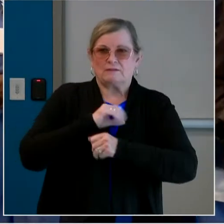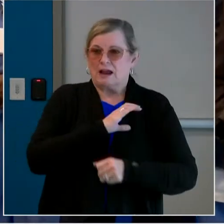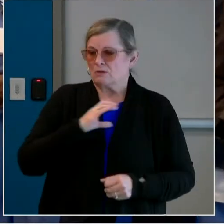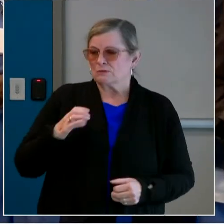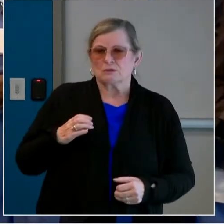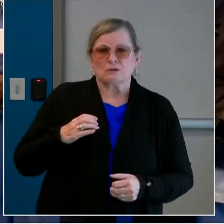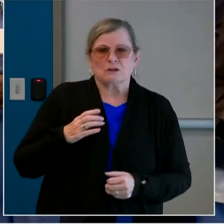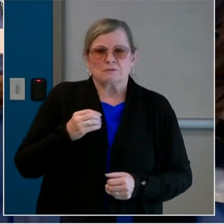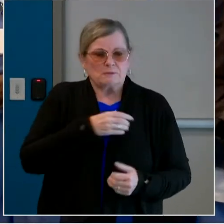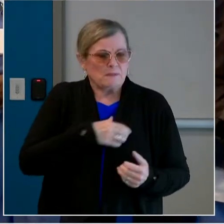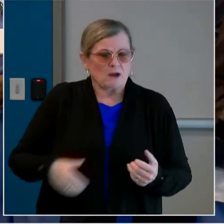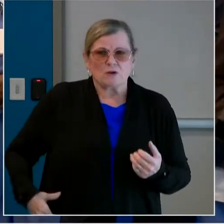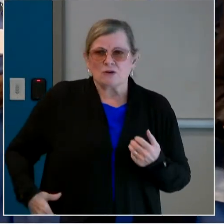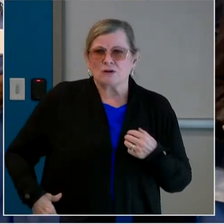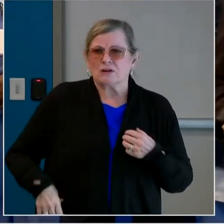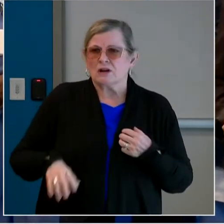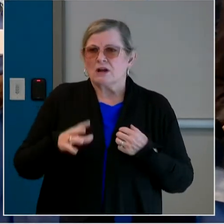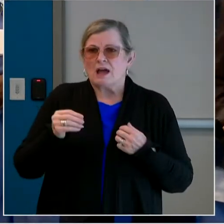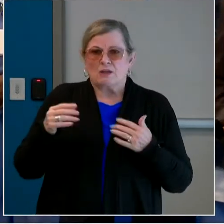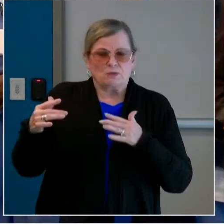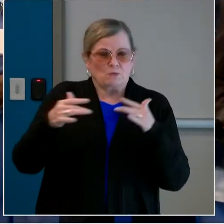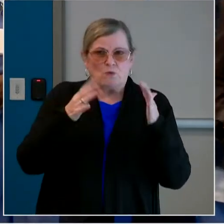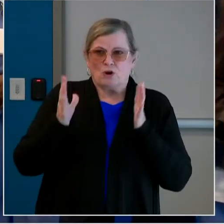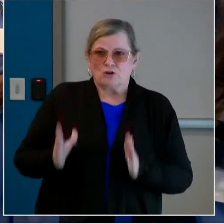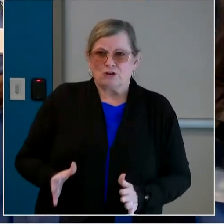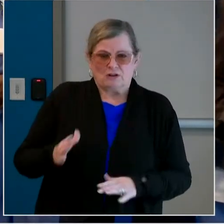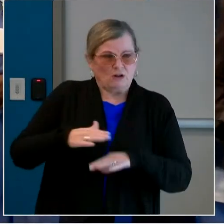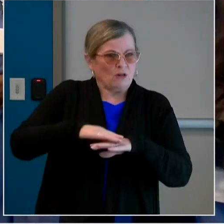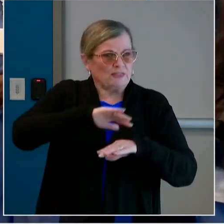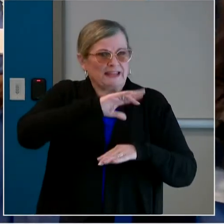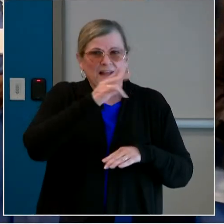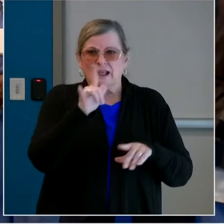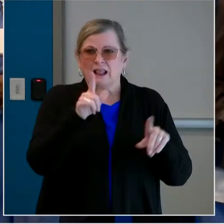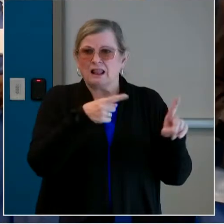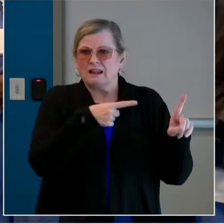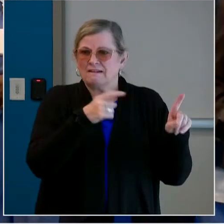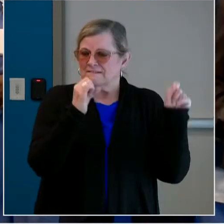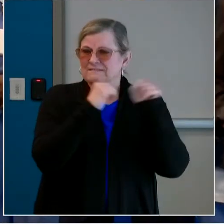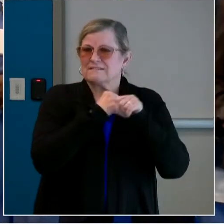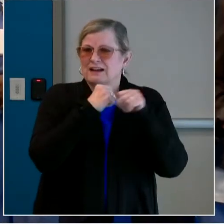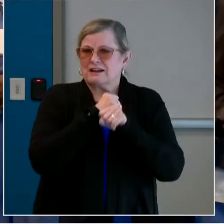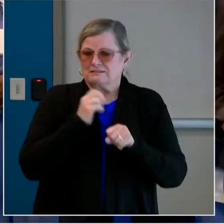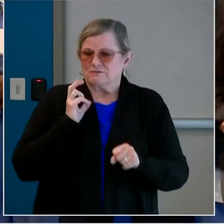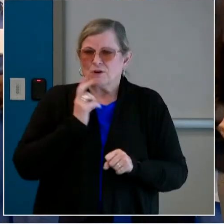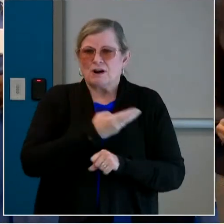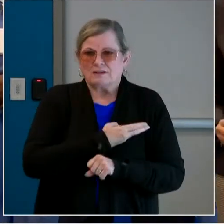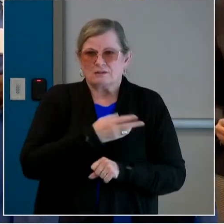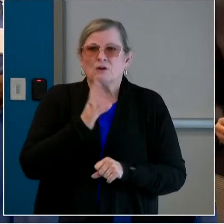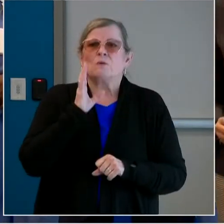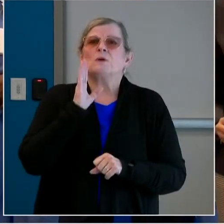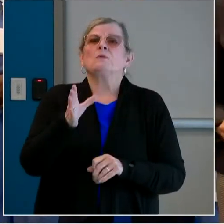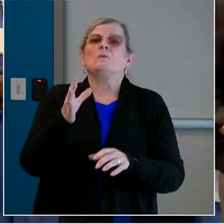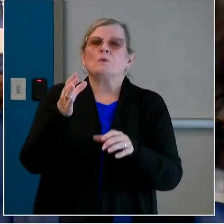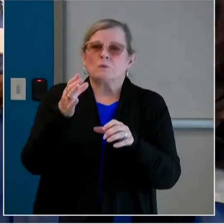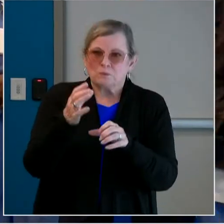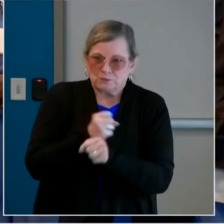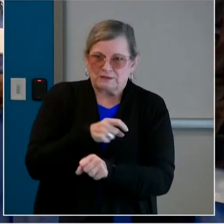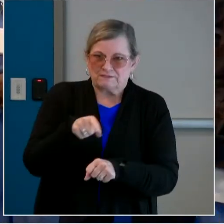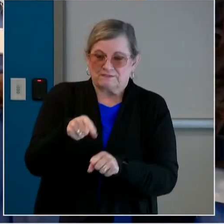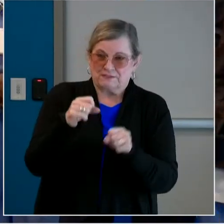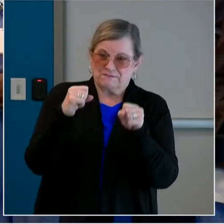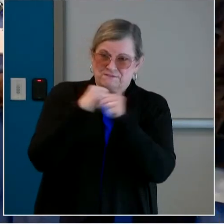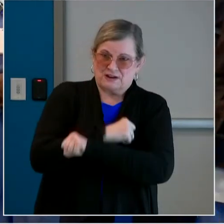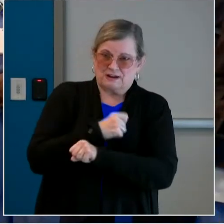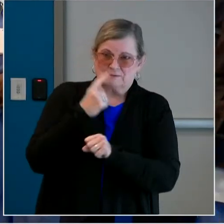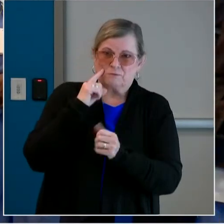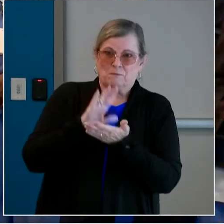Mayor, our warrior on the Hill, who has been on the Hill fighting, and we will win the fight for statehood, but we also will win